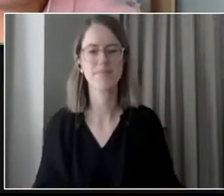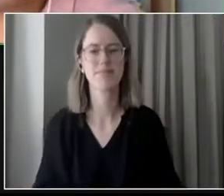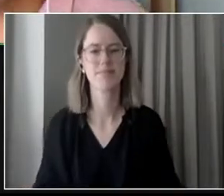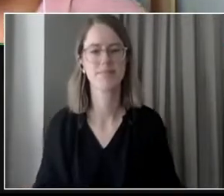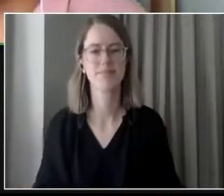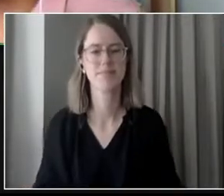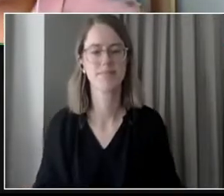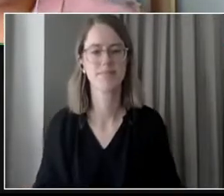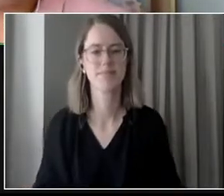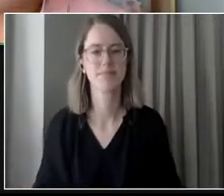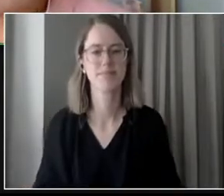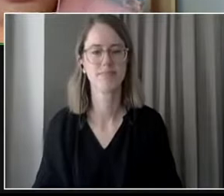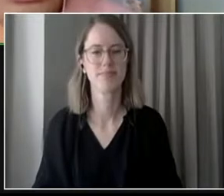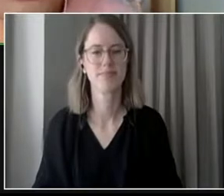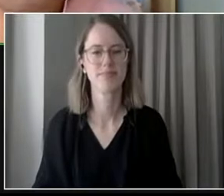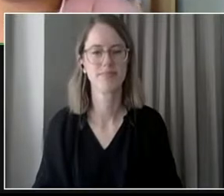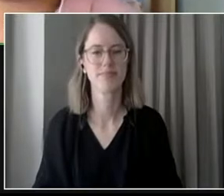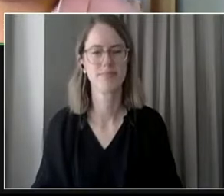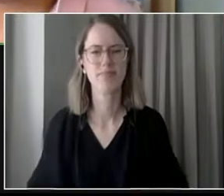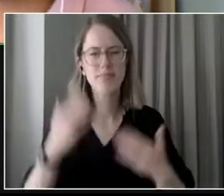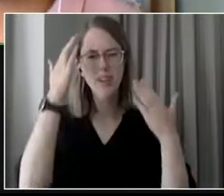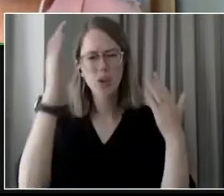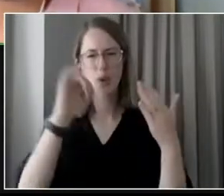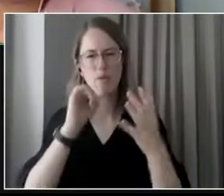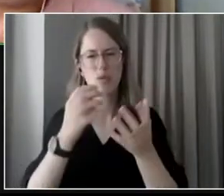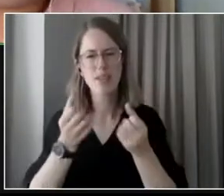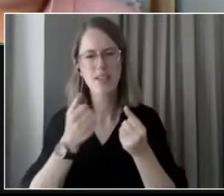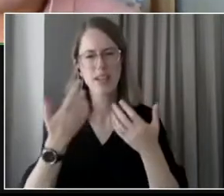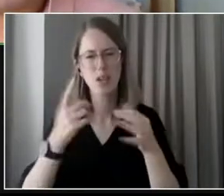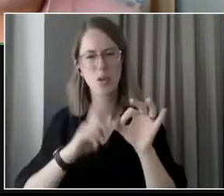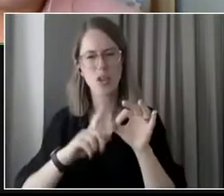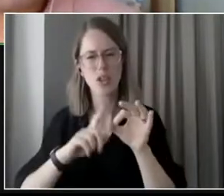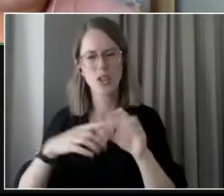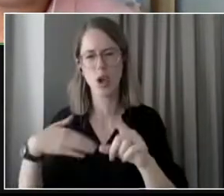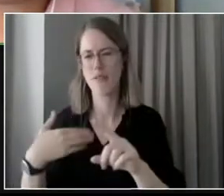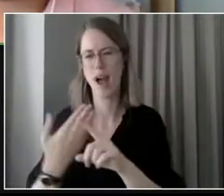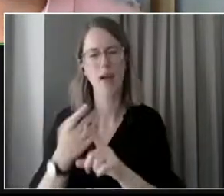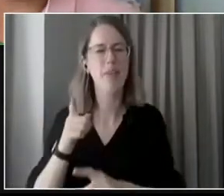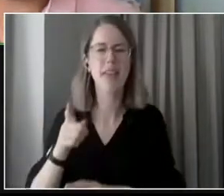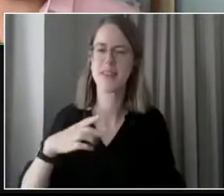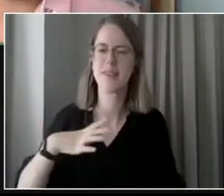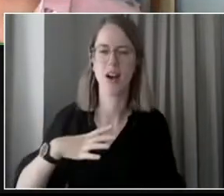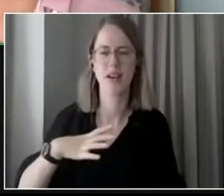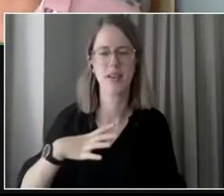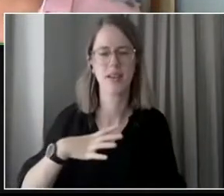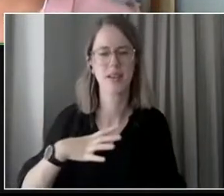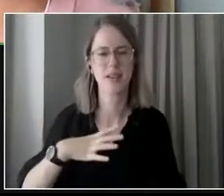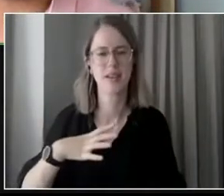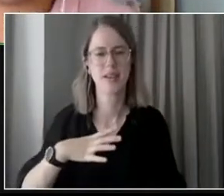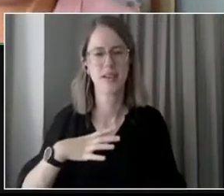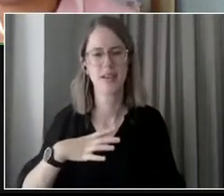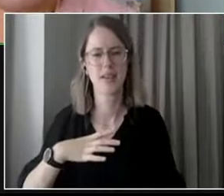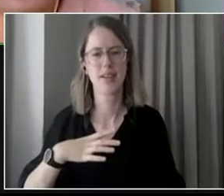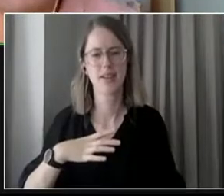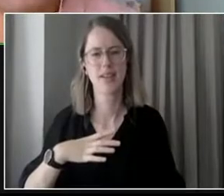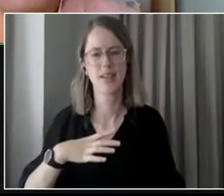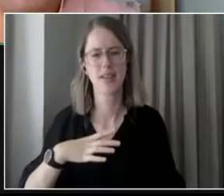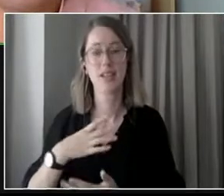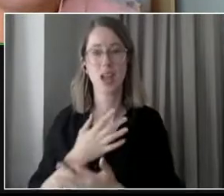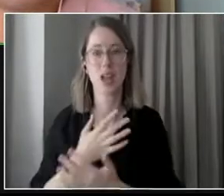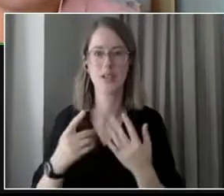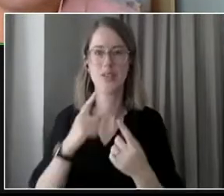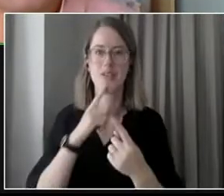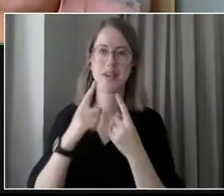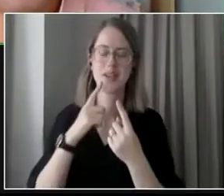think I don't know if we've had any questions come through, and that's totally fine. It is again a lot of information